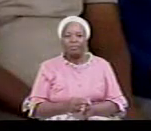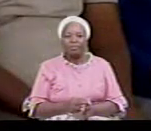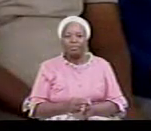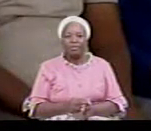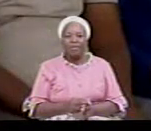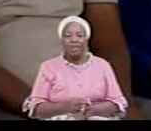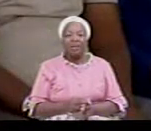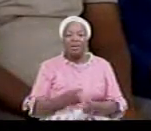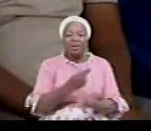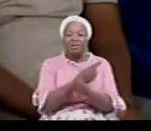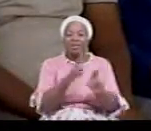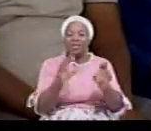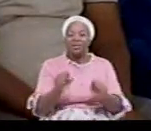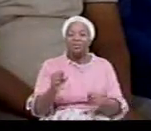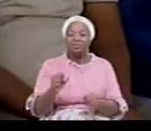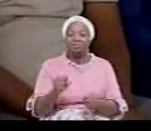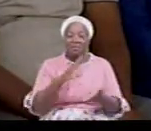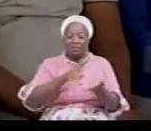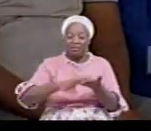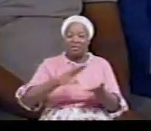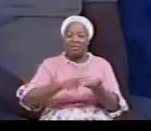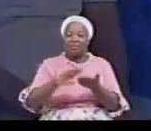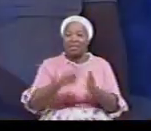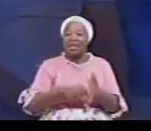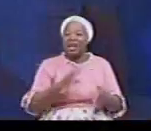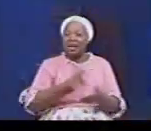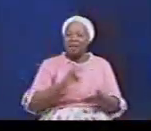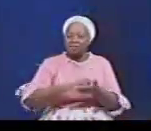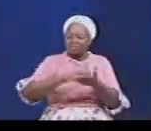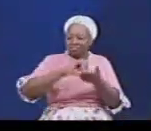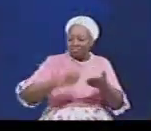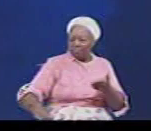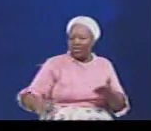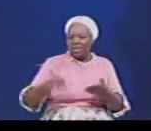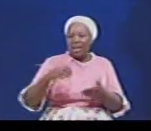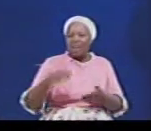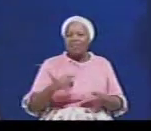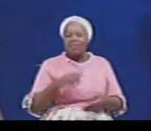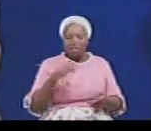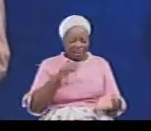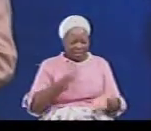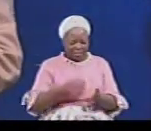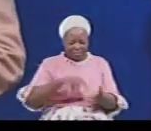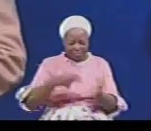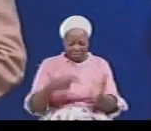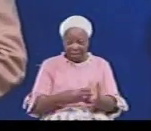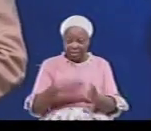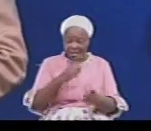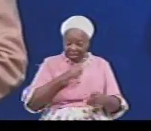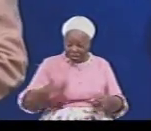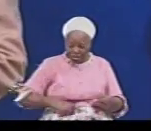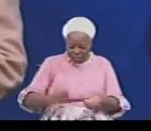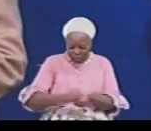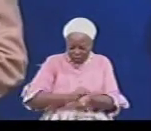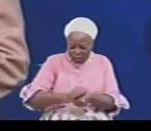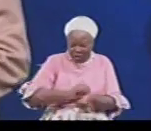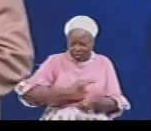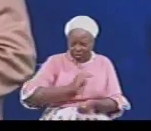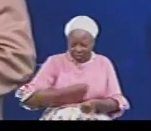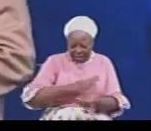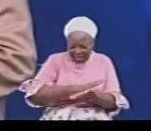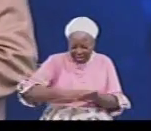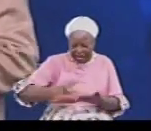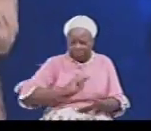Redemption. Remission. Remission means he washes us, he cleanses us, and he removes the